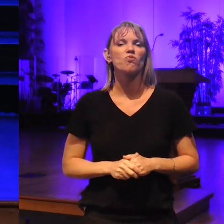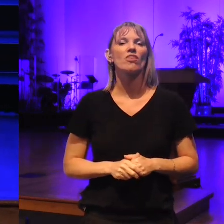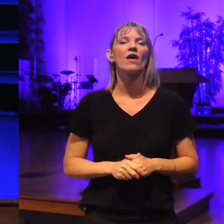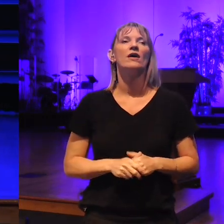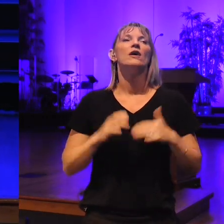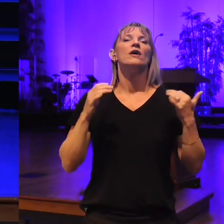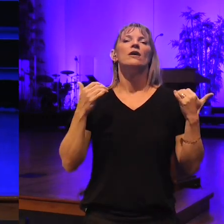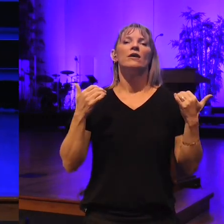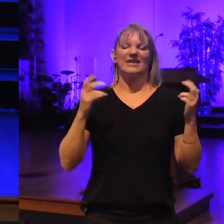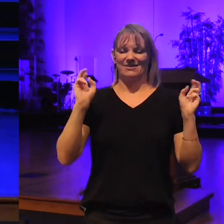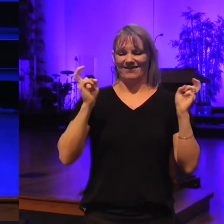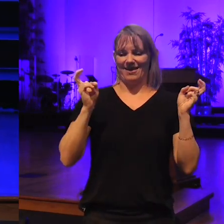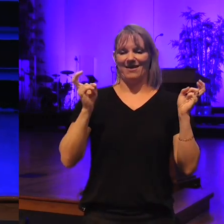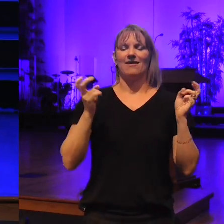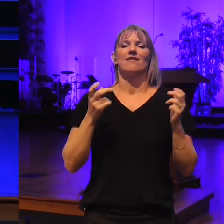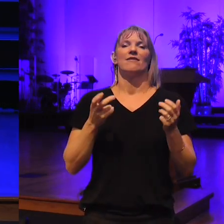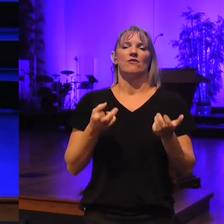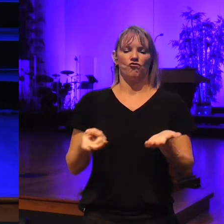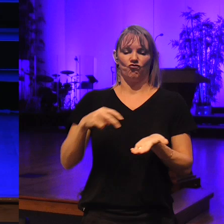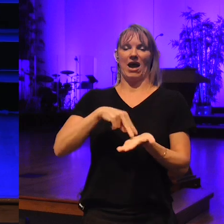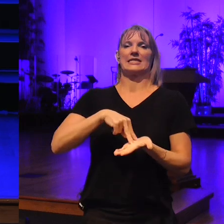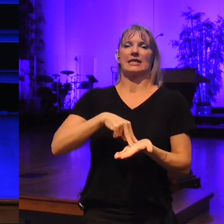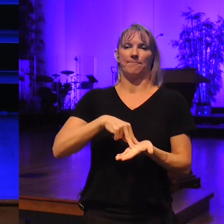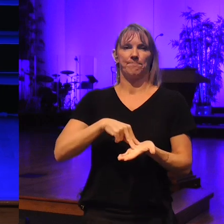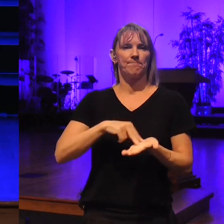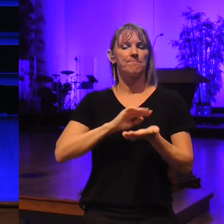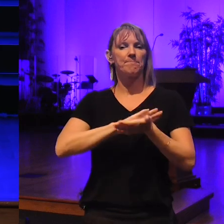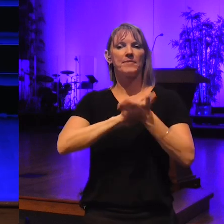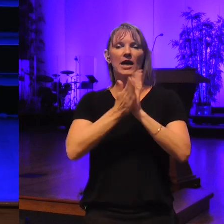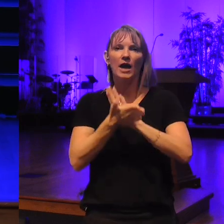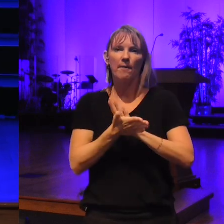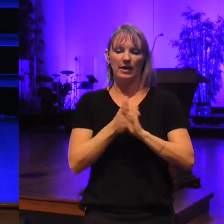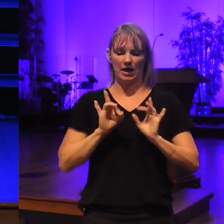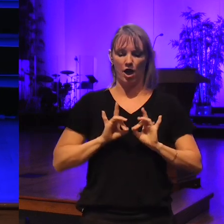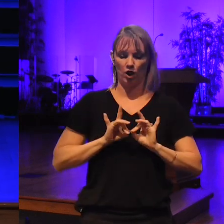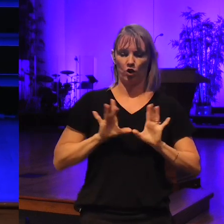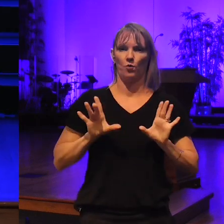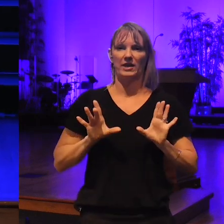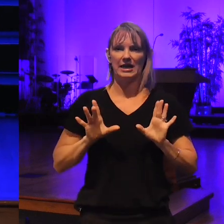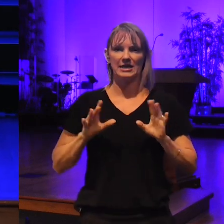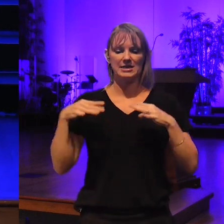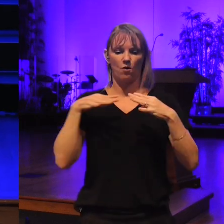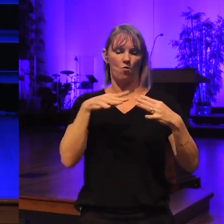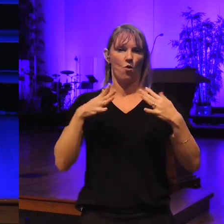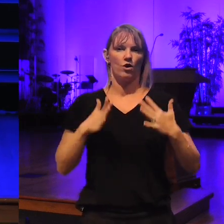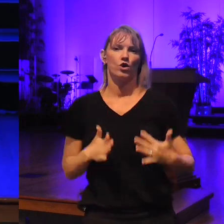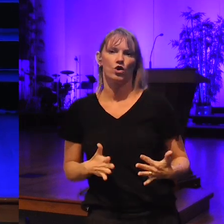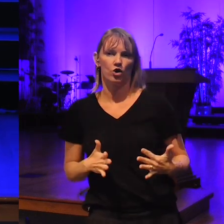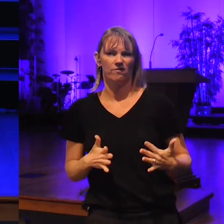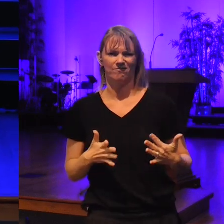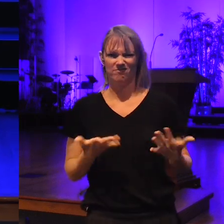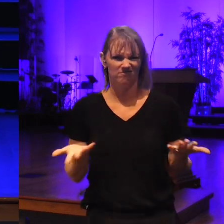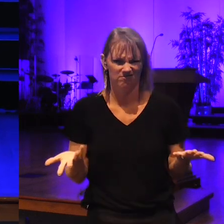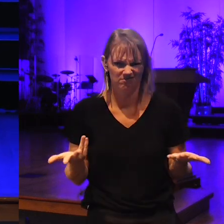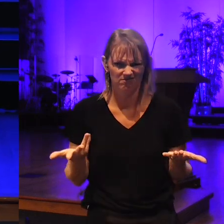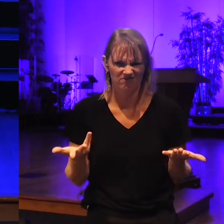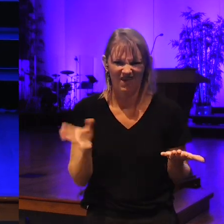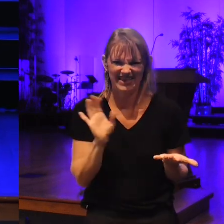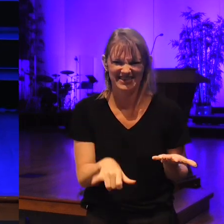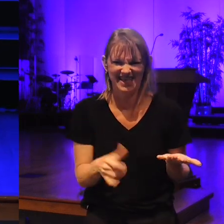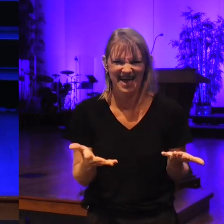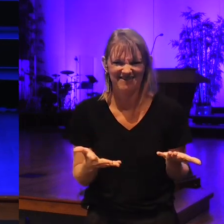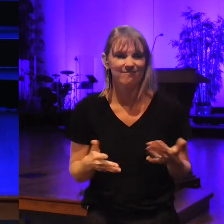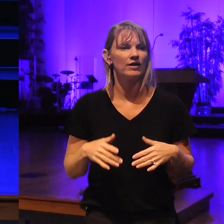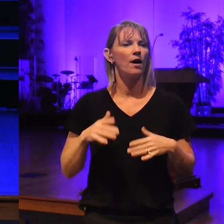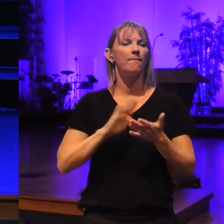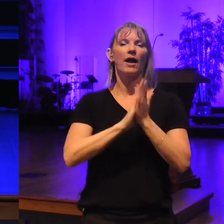So my title, Rising Up, becoming a luminous warrior. What is that?